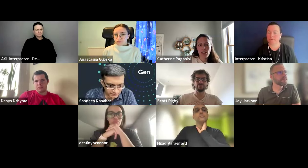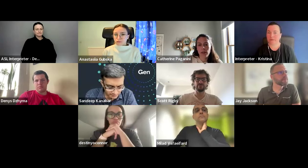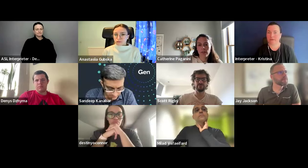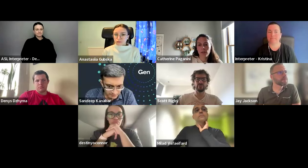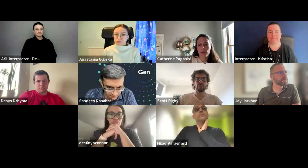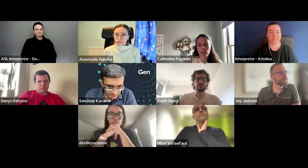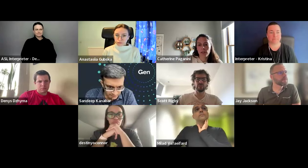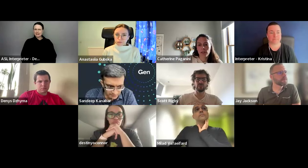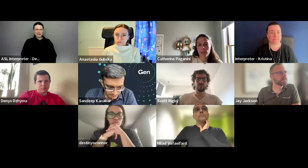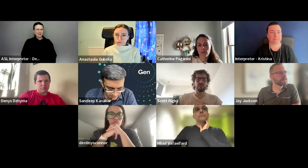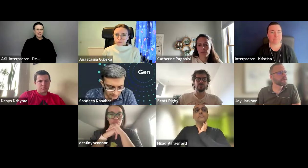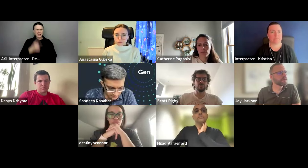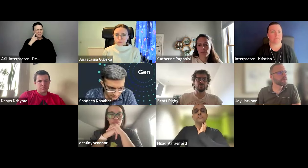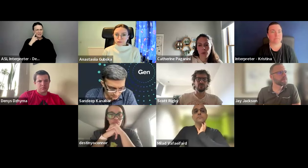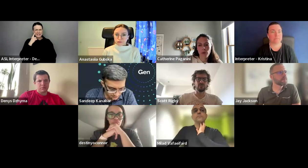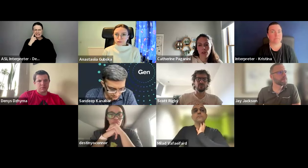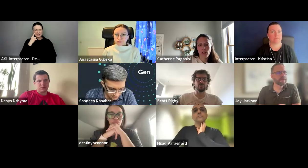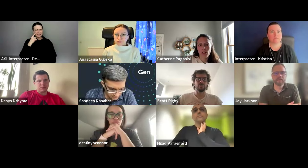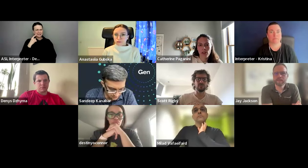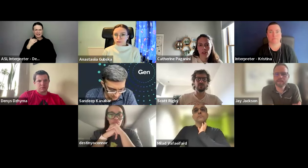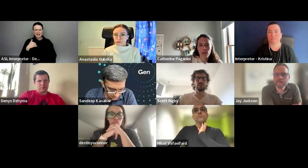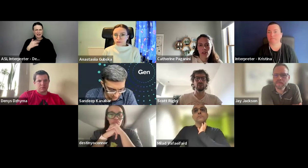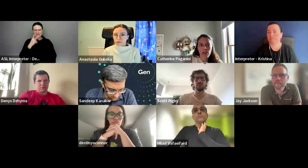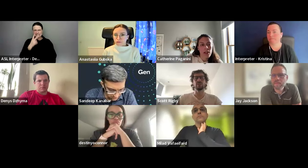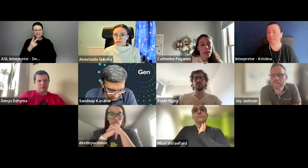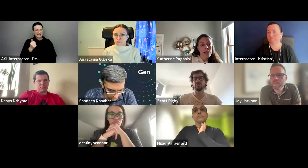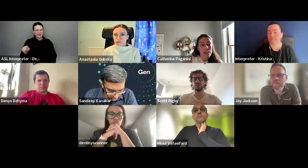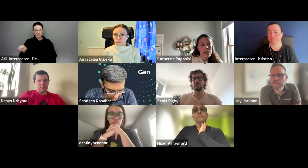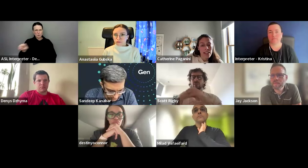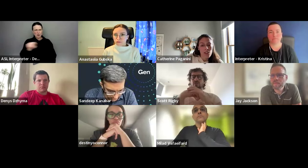Because I don't think I've seen from everyone. So